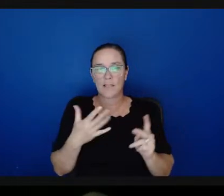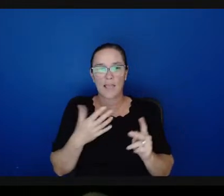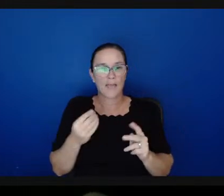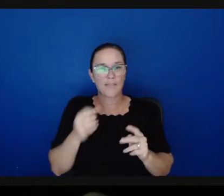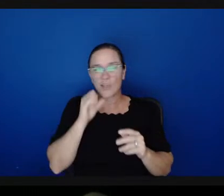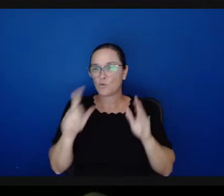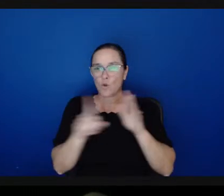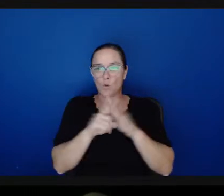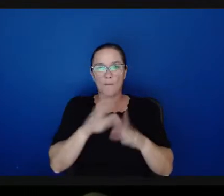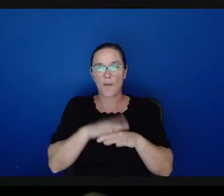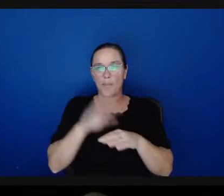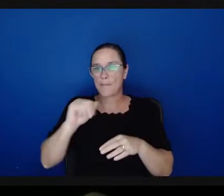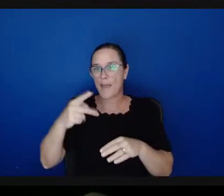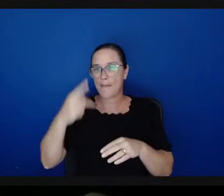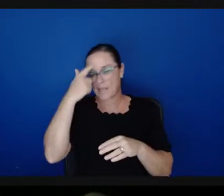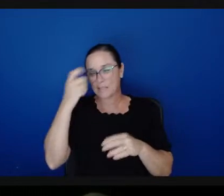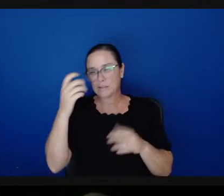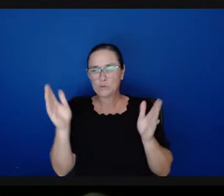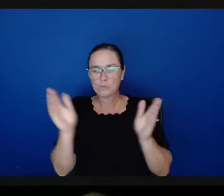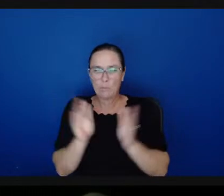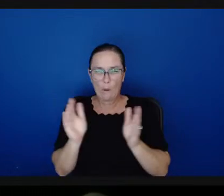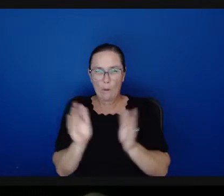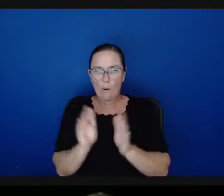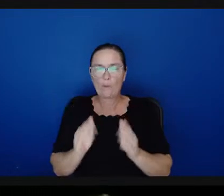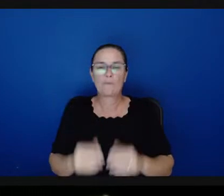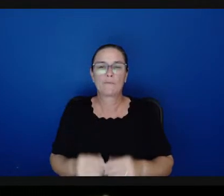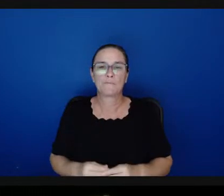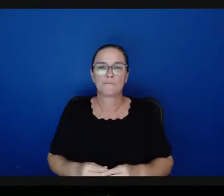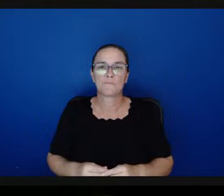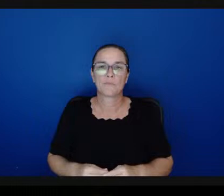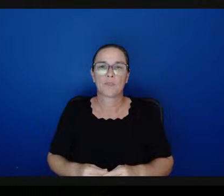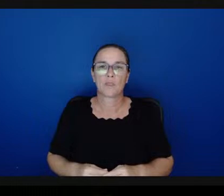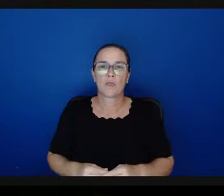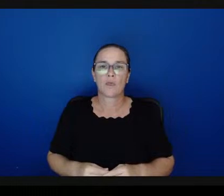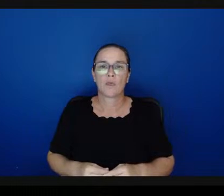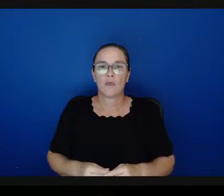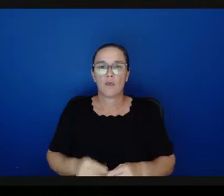map. So, but we did have this report, and